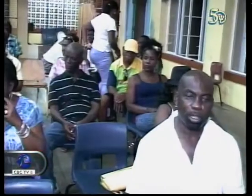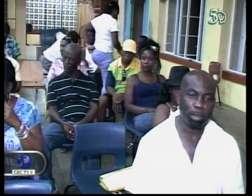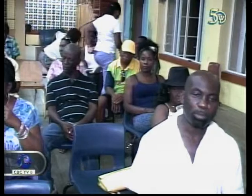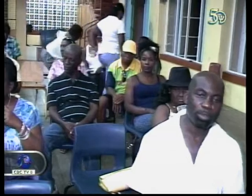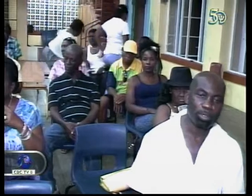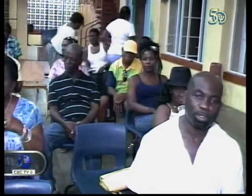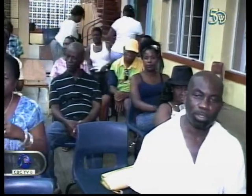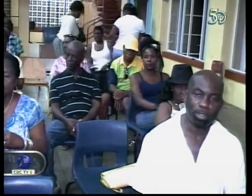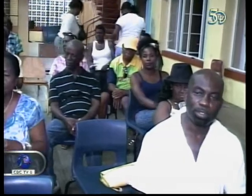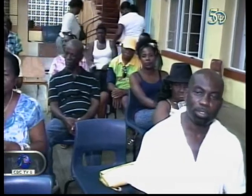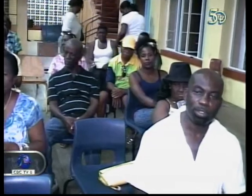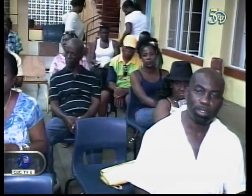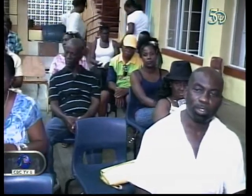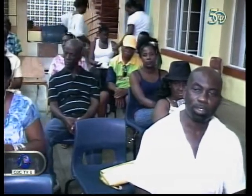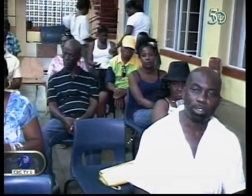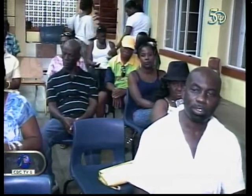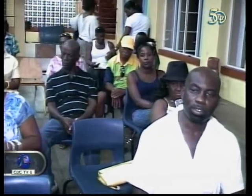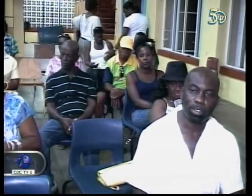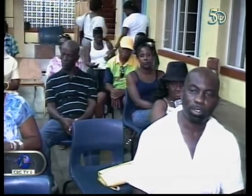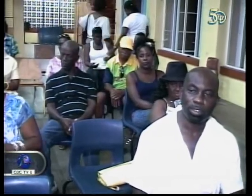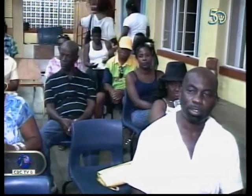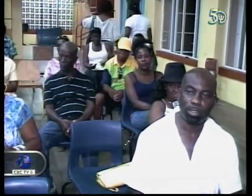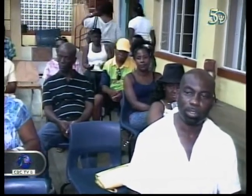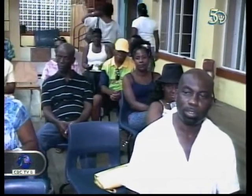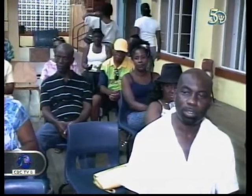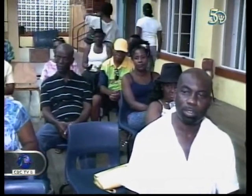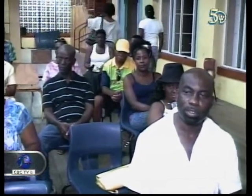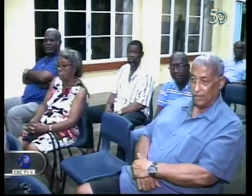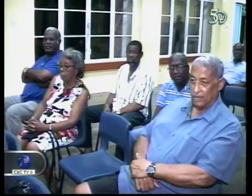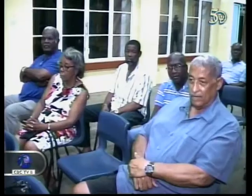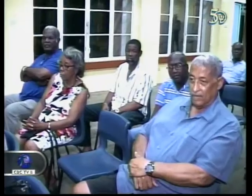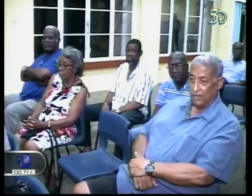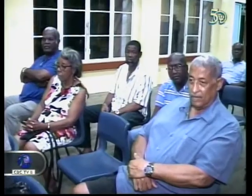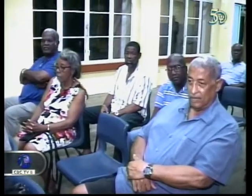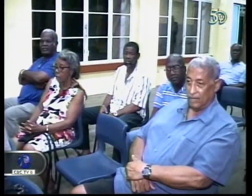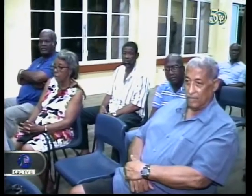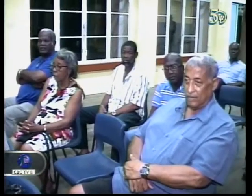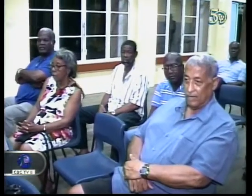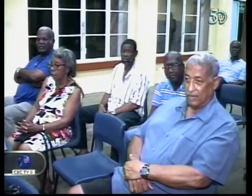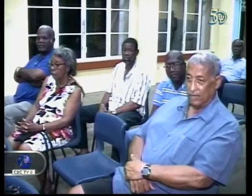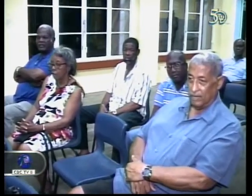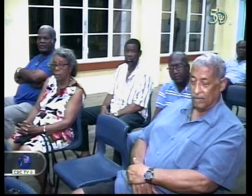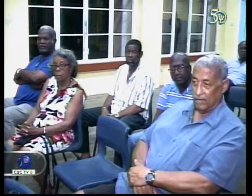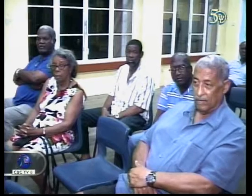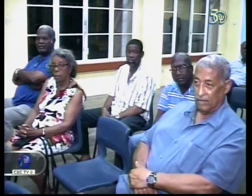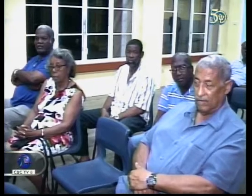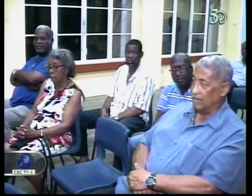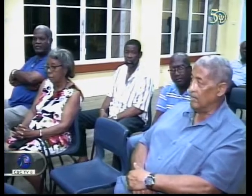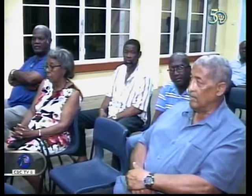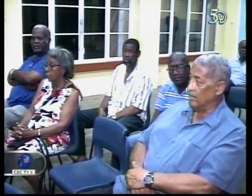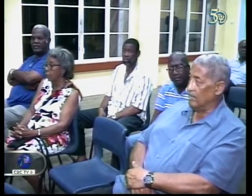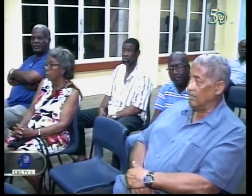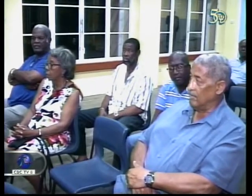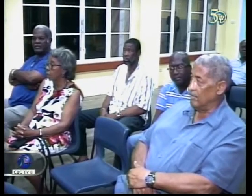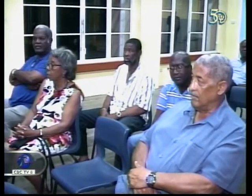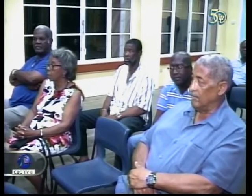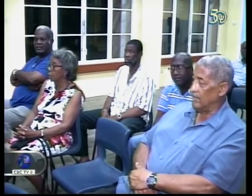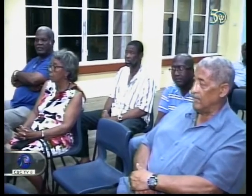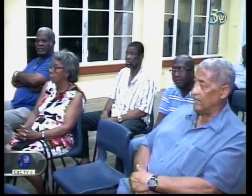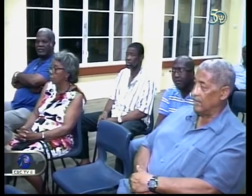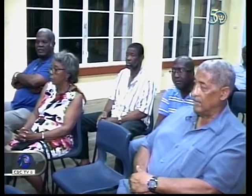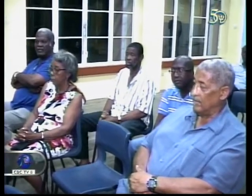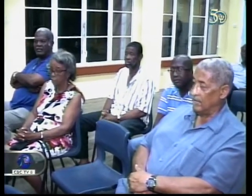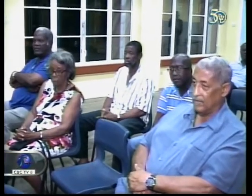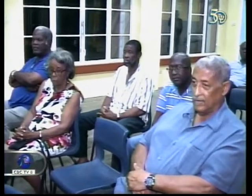Labour Party meeting of the St. Philip West branch held at the Princess Margaret School. He says the situation cannot be all about the